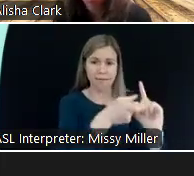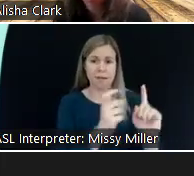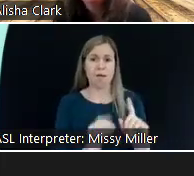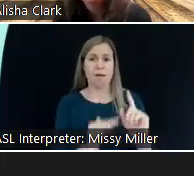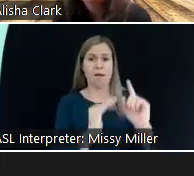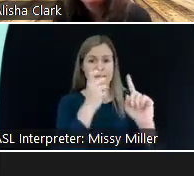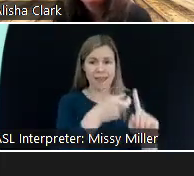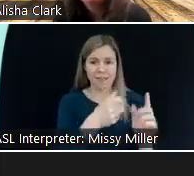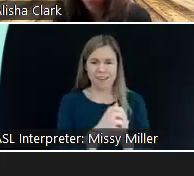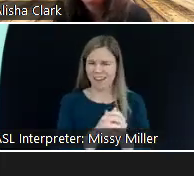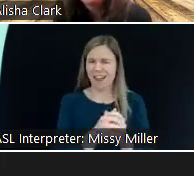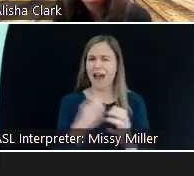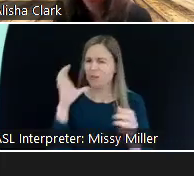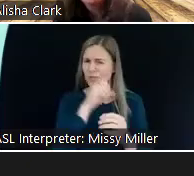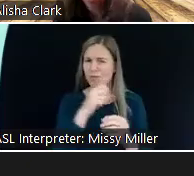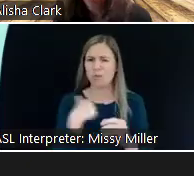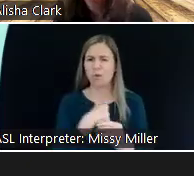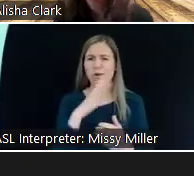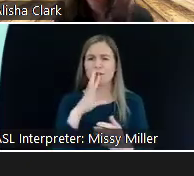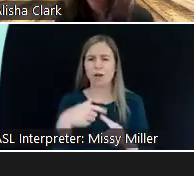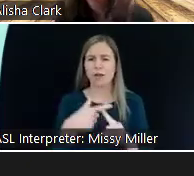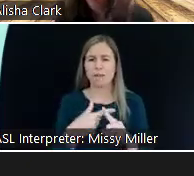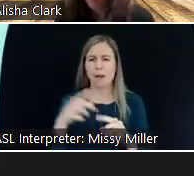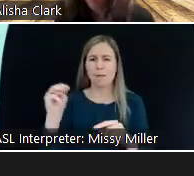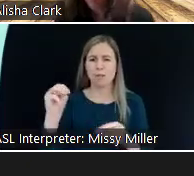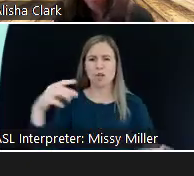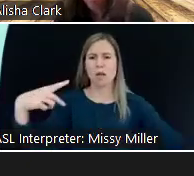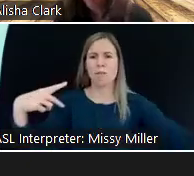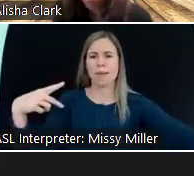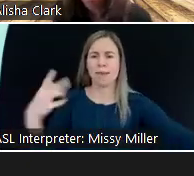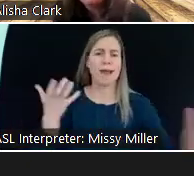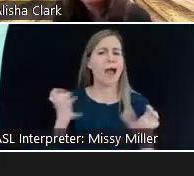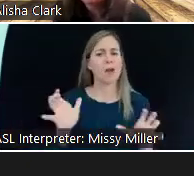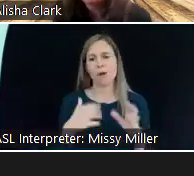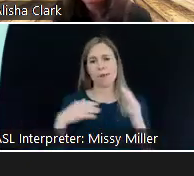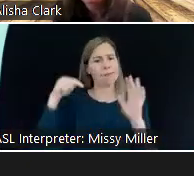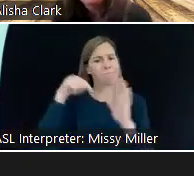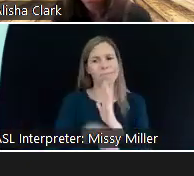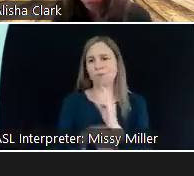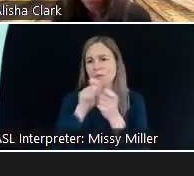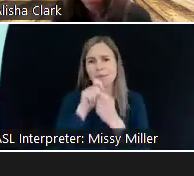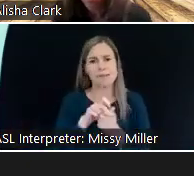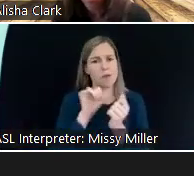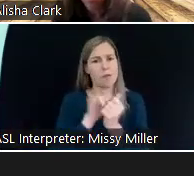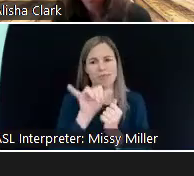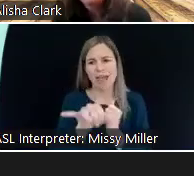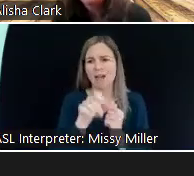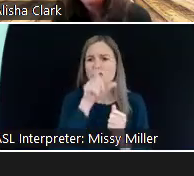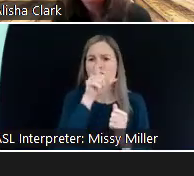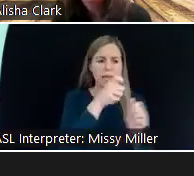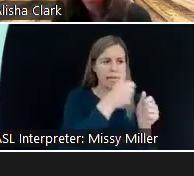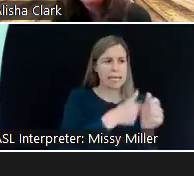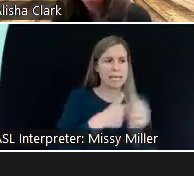because and so I try not to get too specific because each of our waiver regulations for